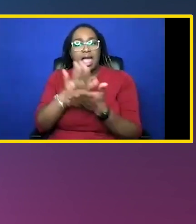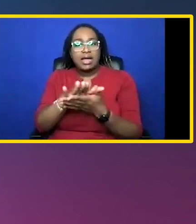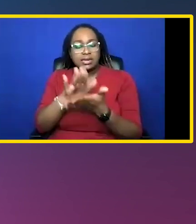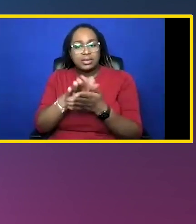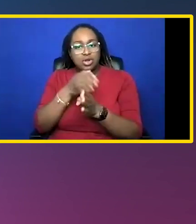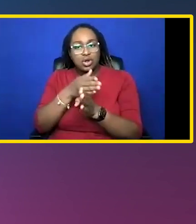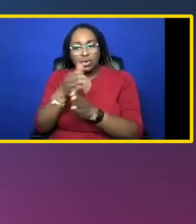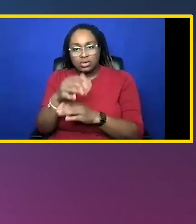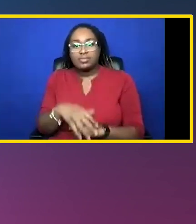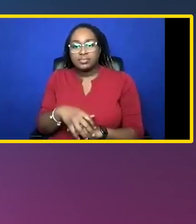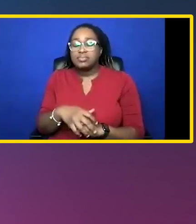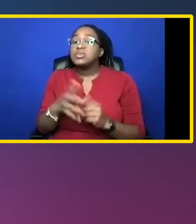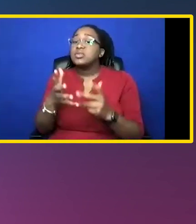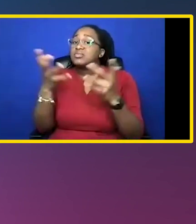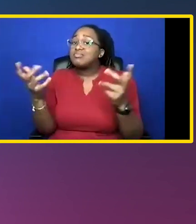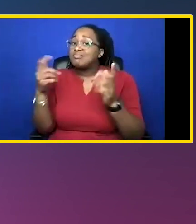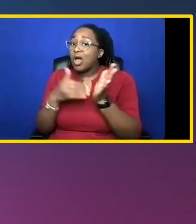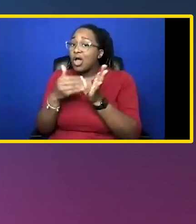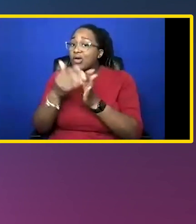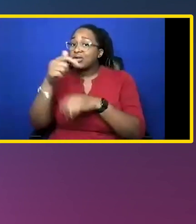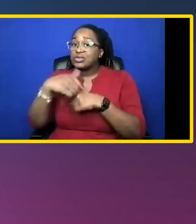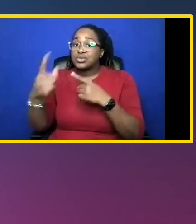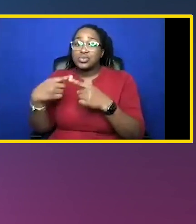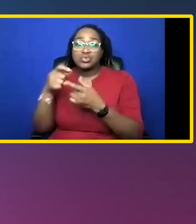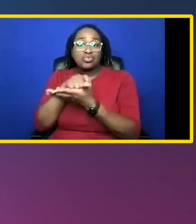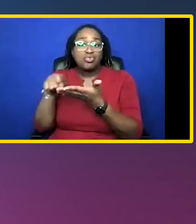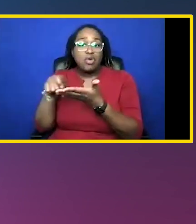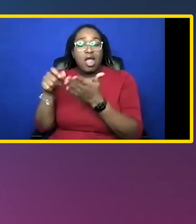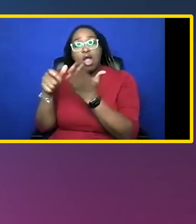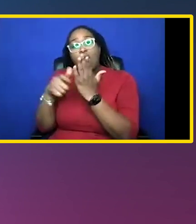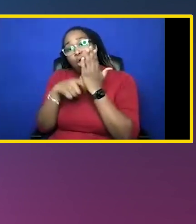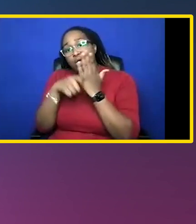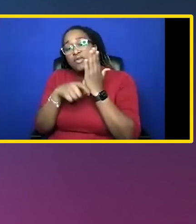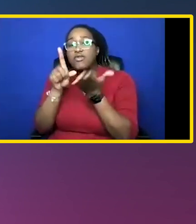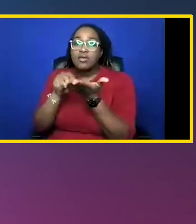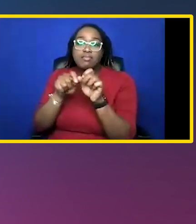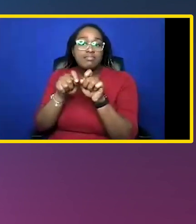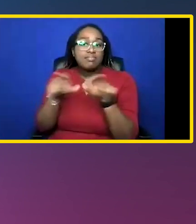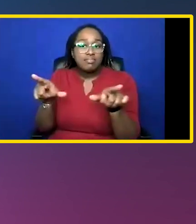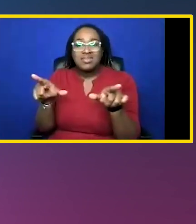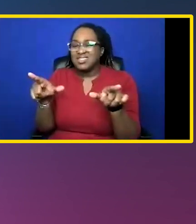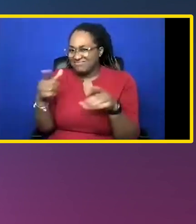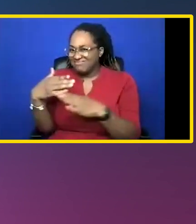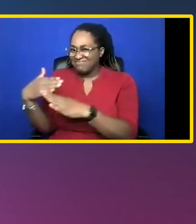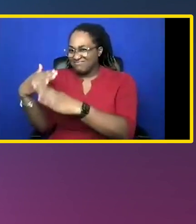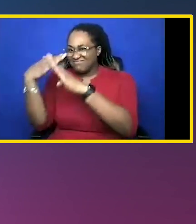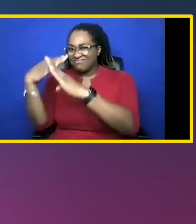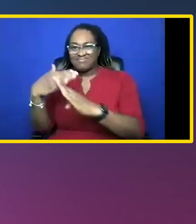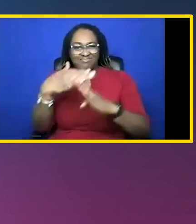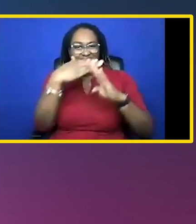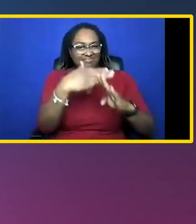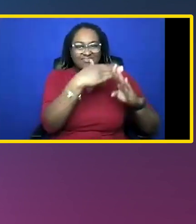career that a lot of times when we write articles for publication, there are a lot of barriers for entry